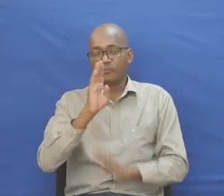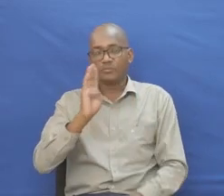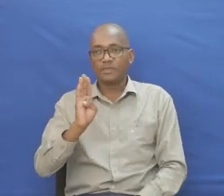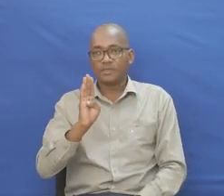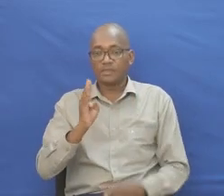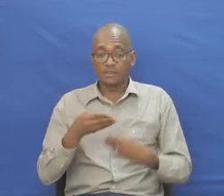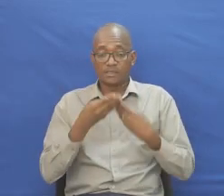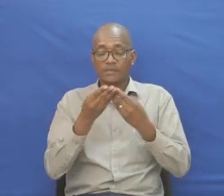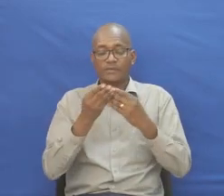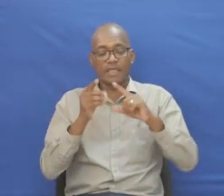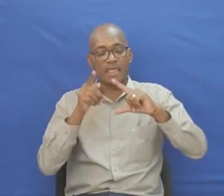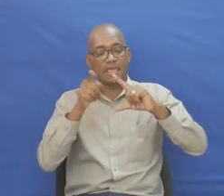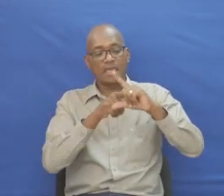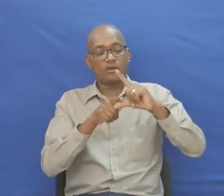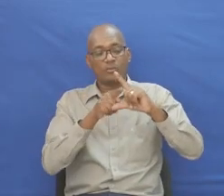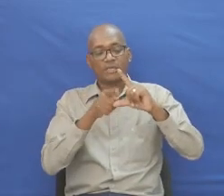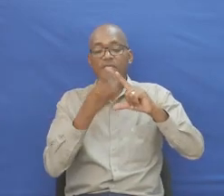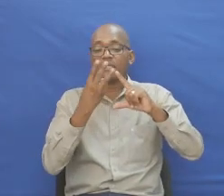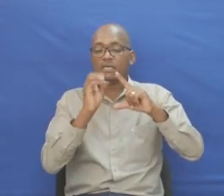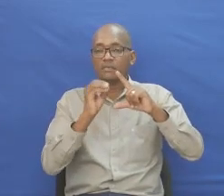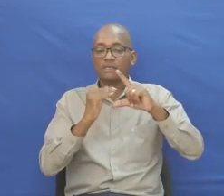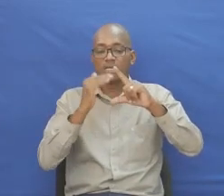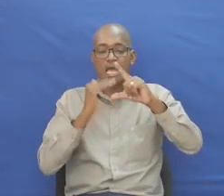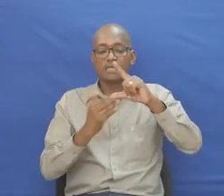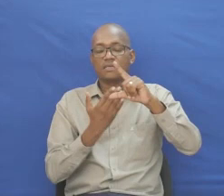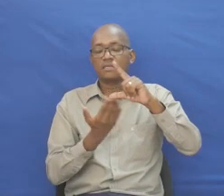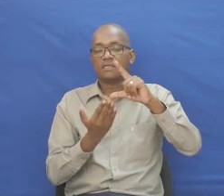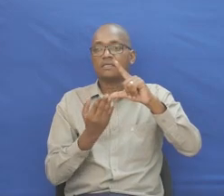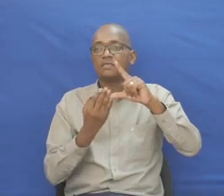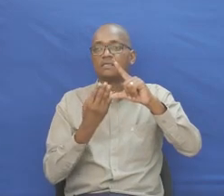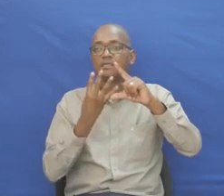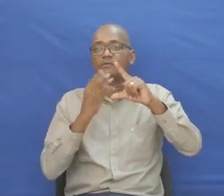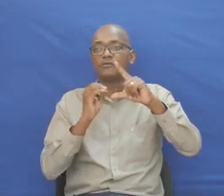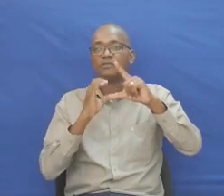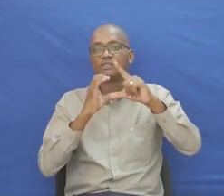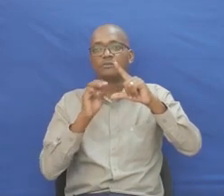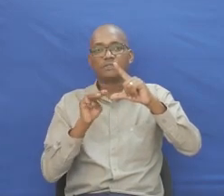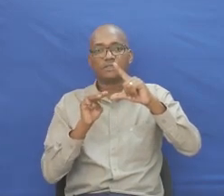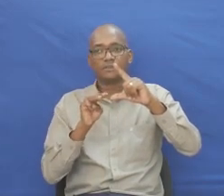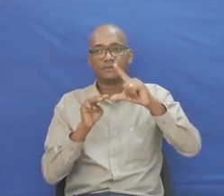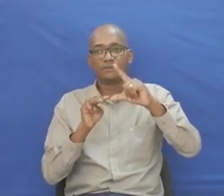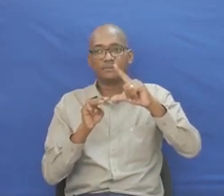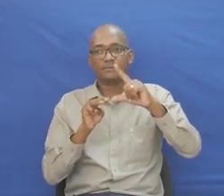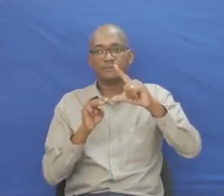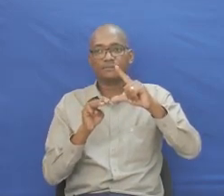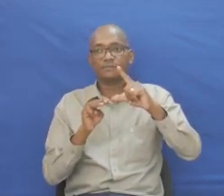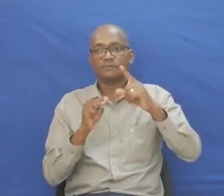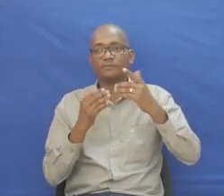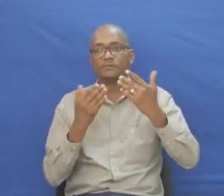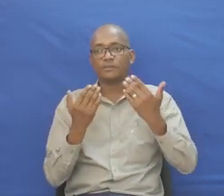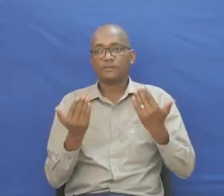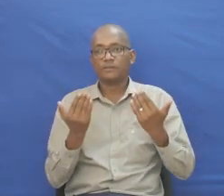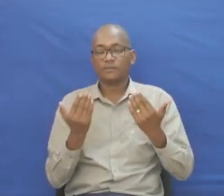of B, given that angle between 30 and the other side is 40 centimeter.